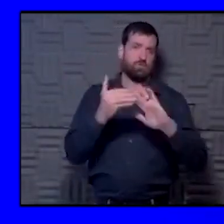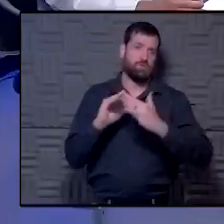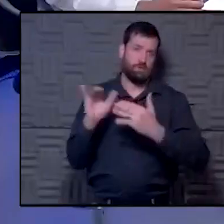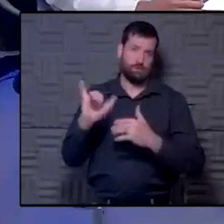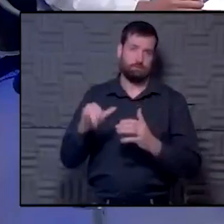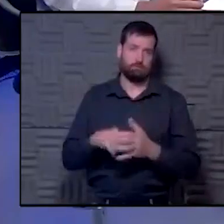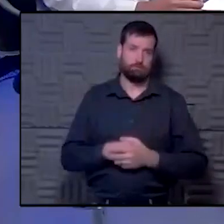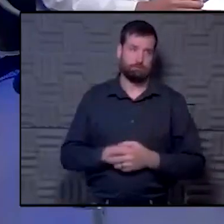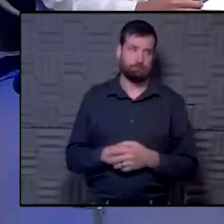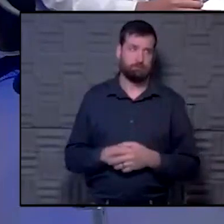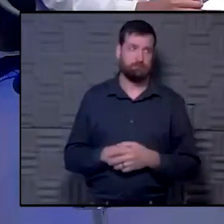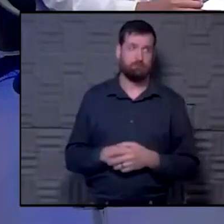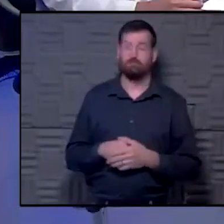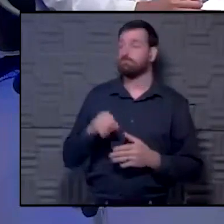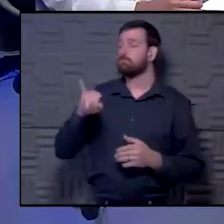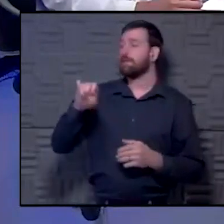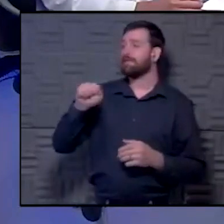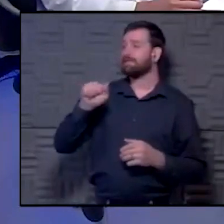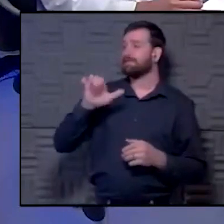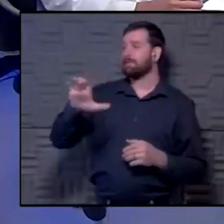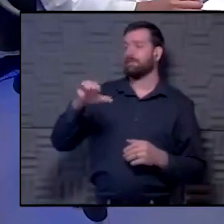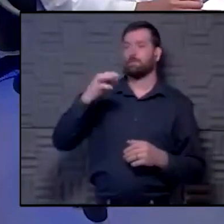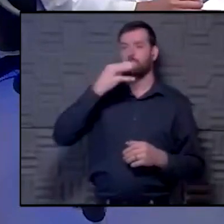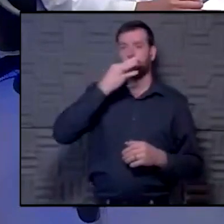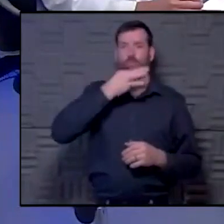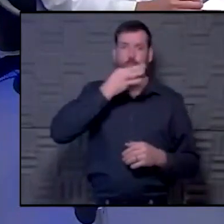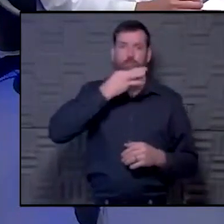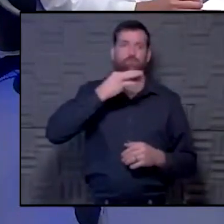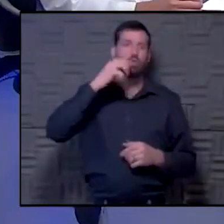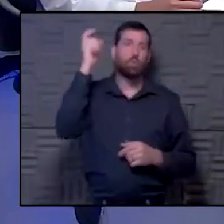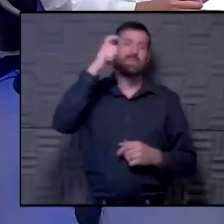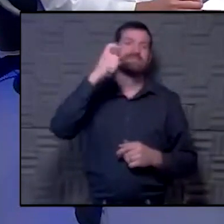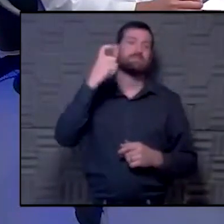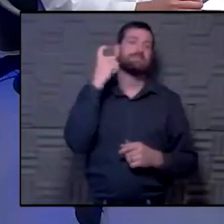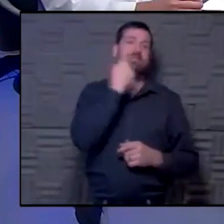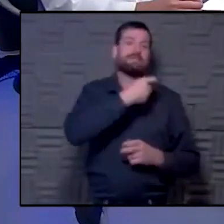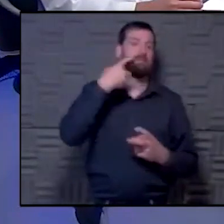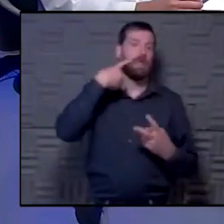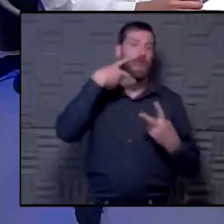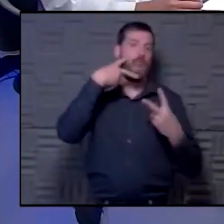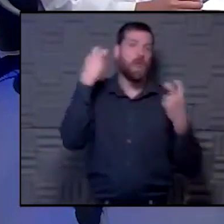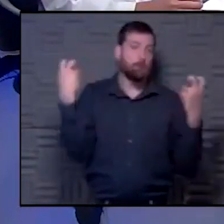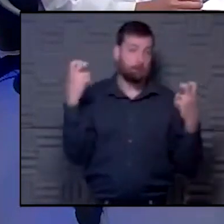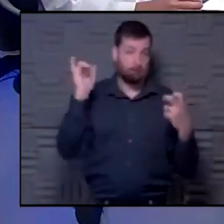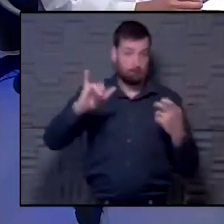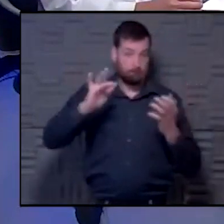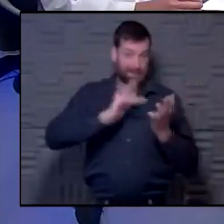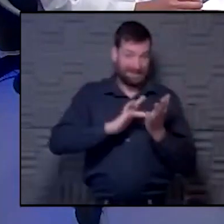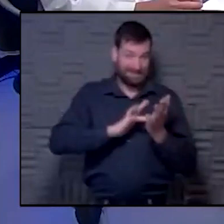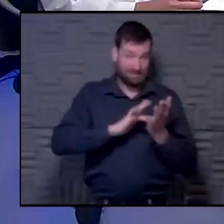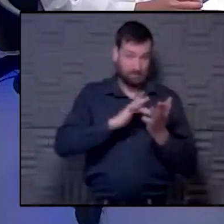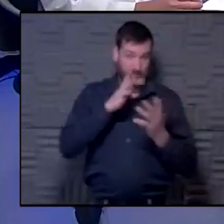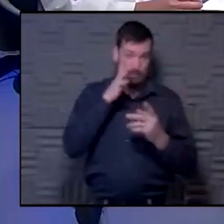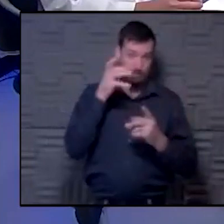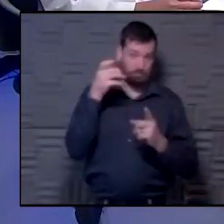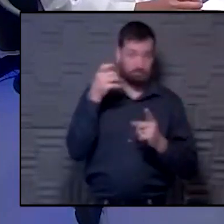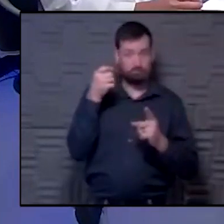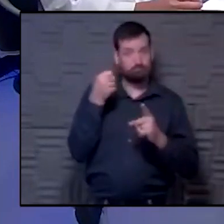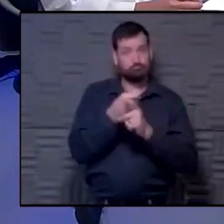well. Isaac has to have his wisdom teeth pulled, and he wants to know if the anesthetic that they will use will impact